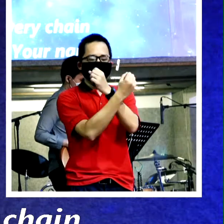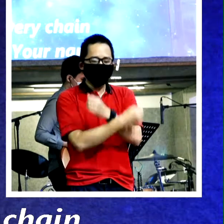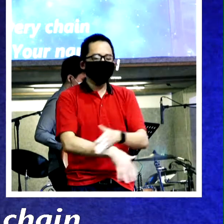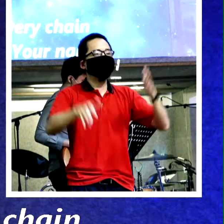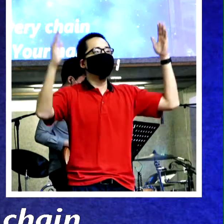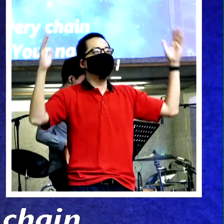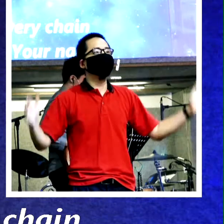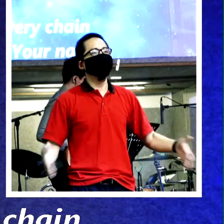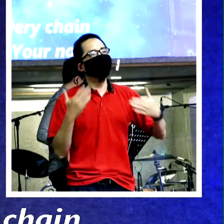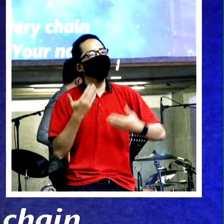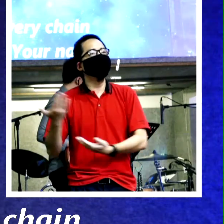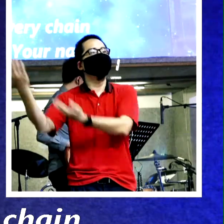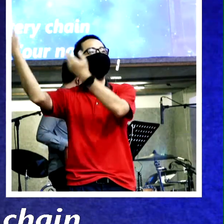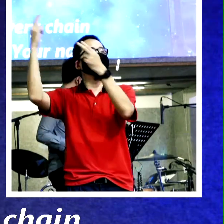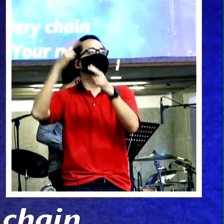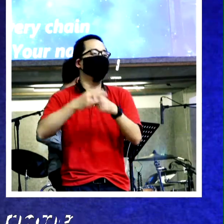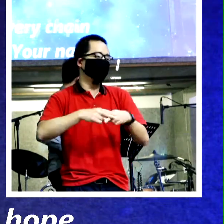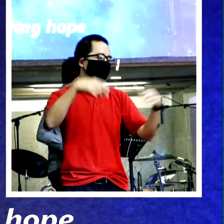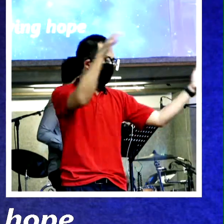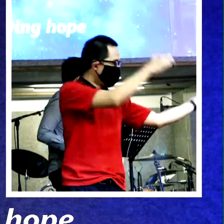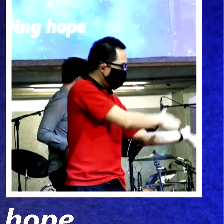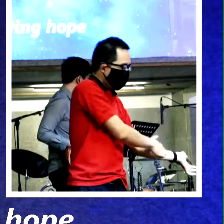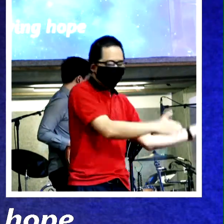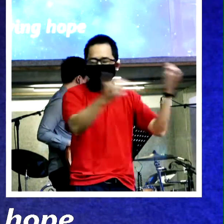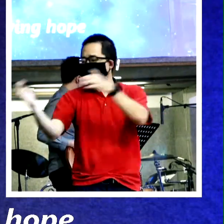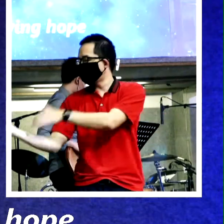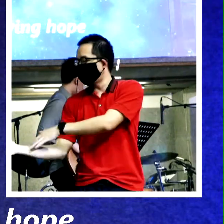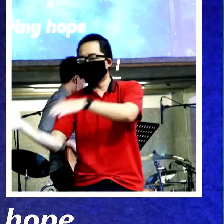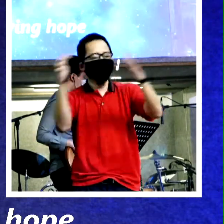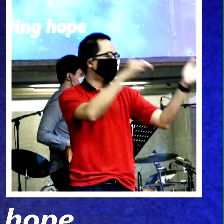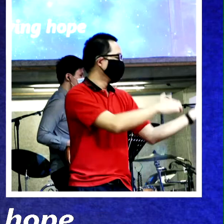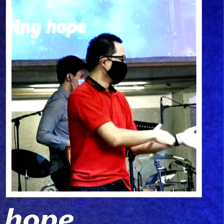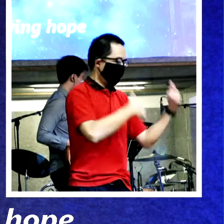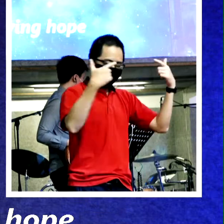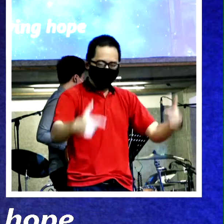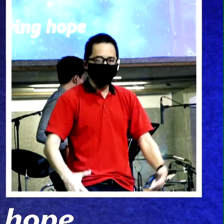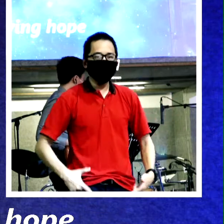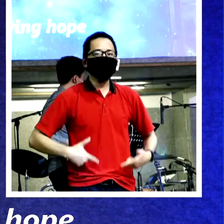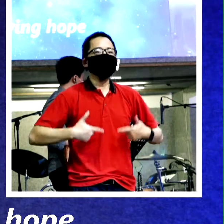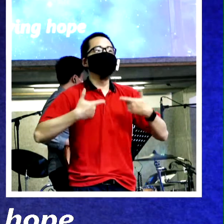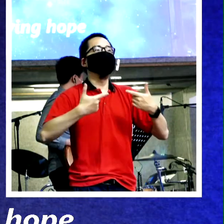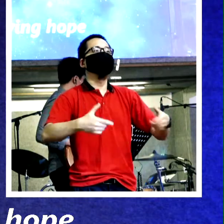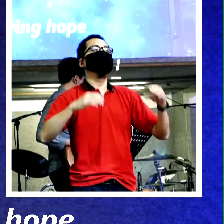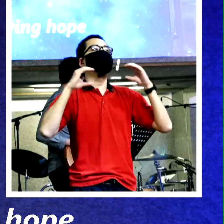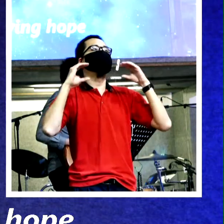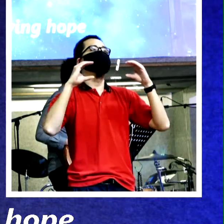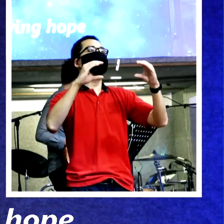There's salvation in your name. Jesus Christ, my last line.